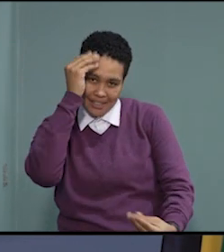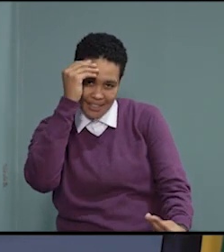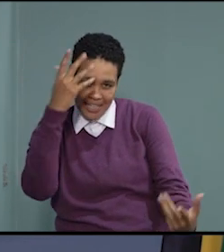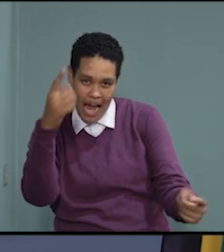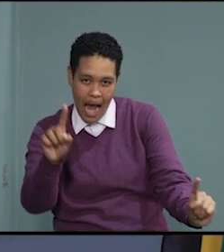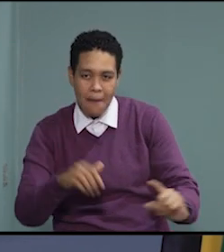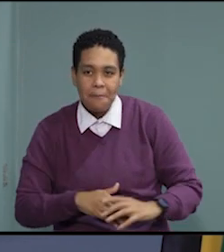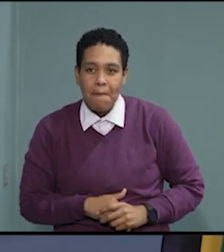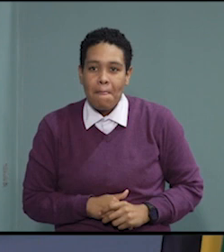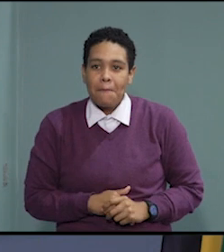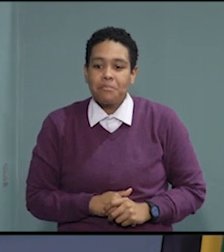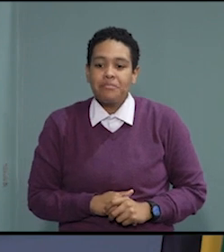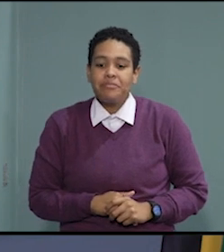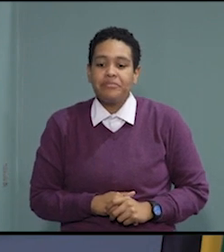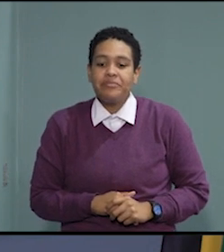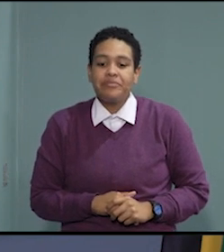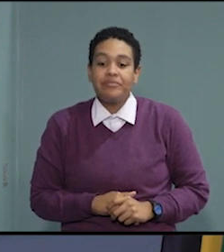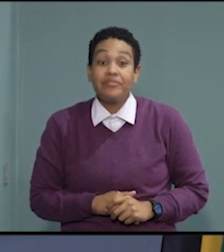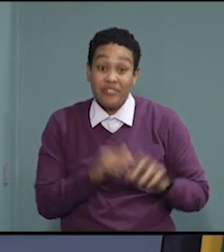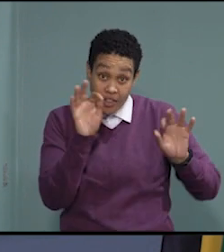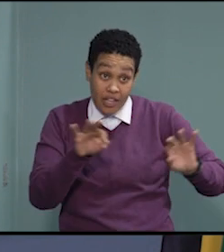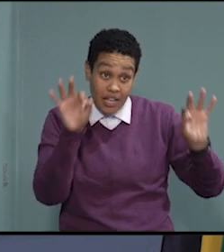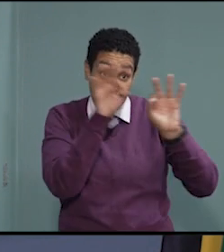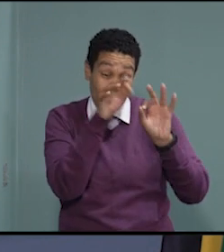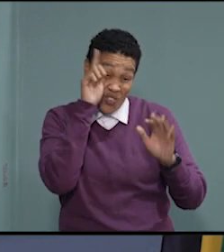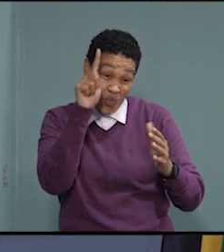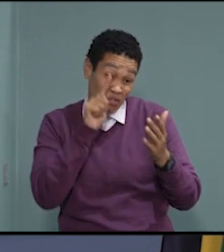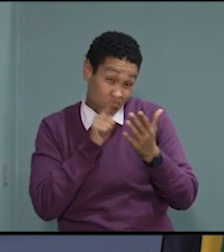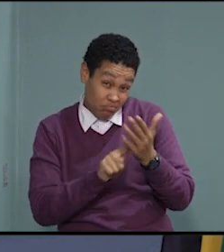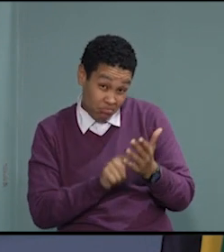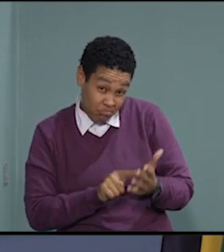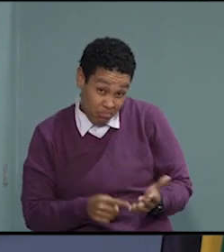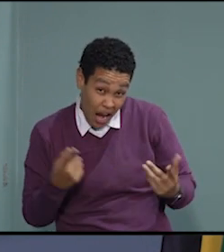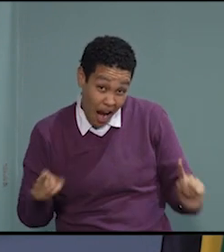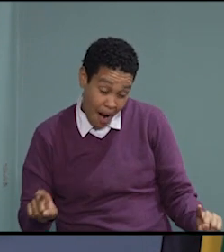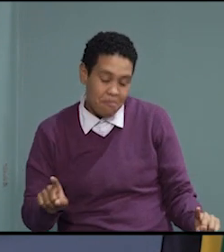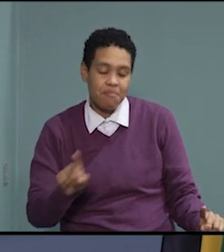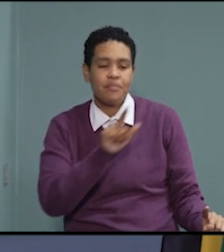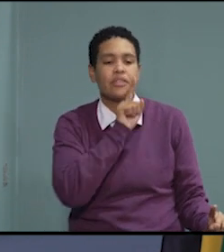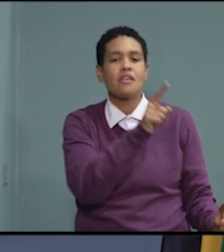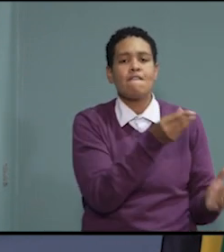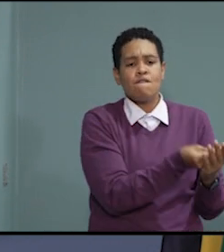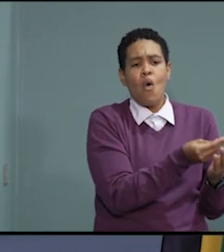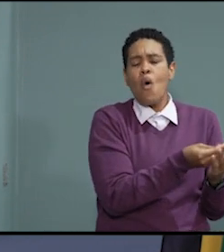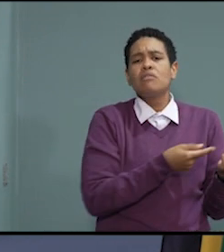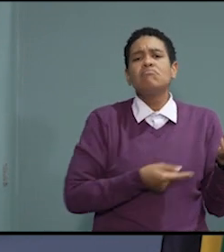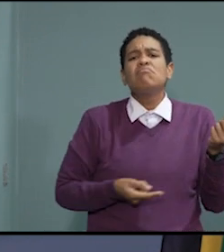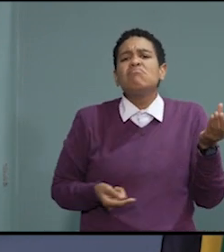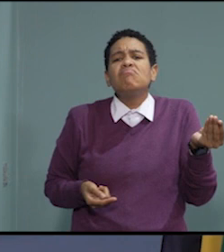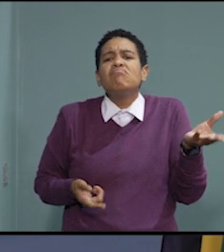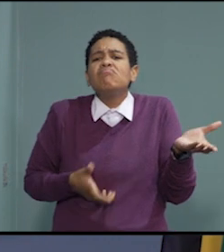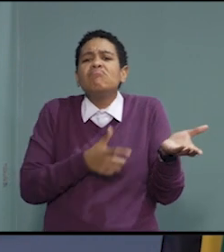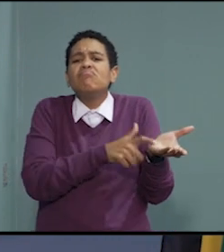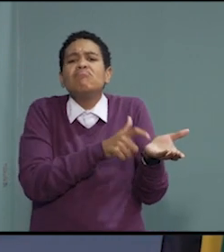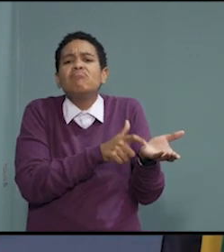very important for that verification to take place. The funds that will be used to